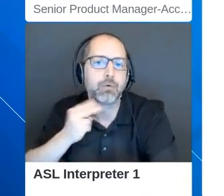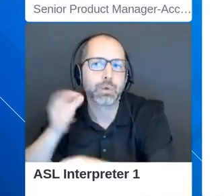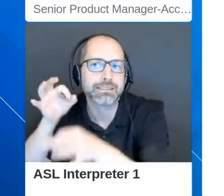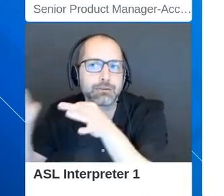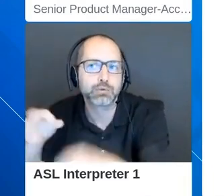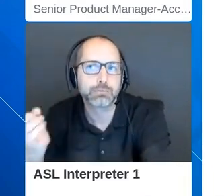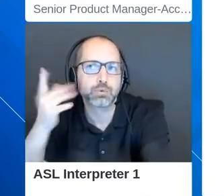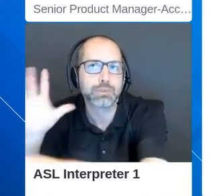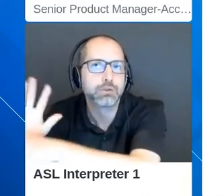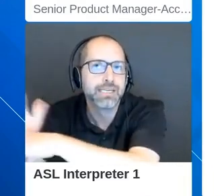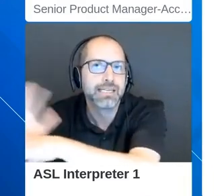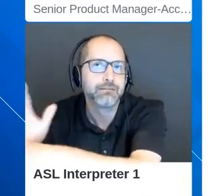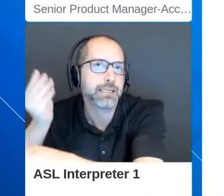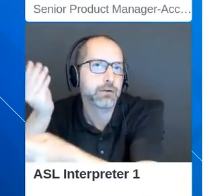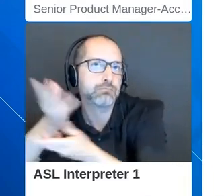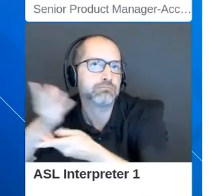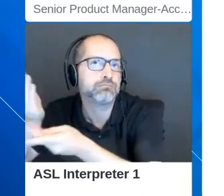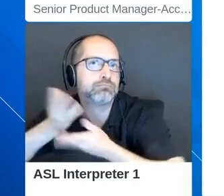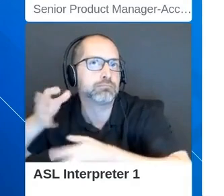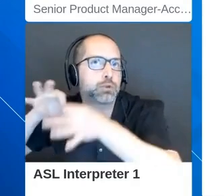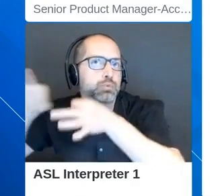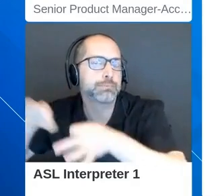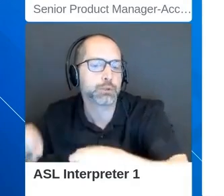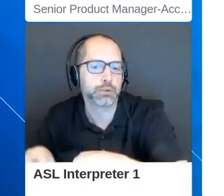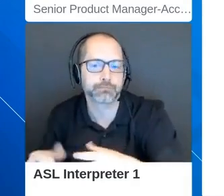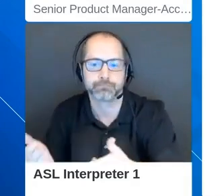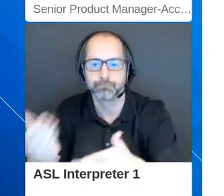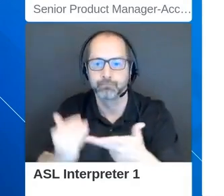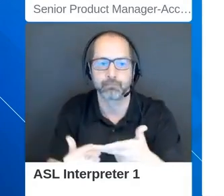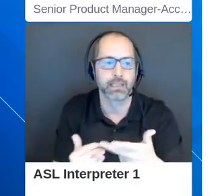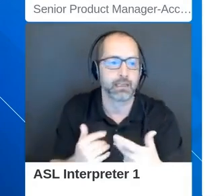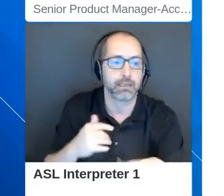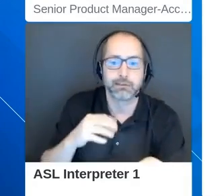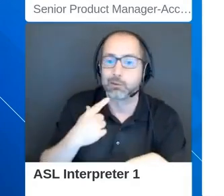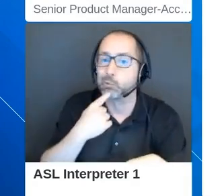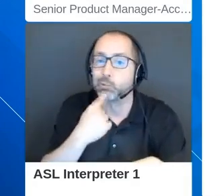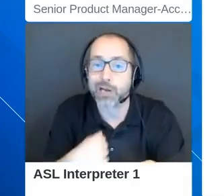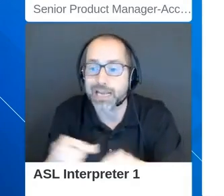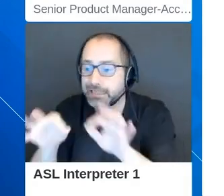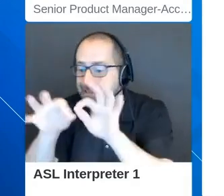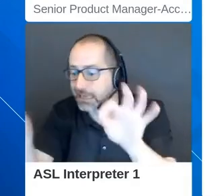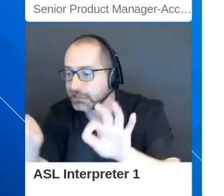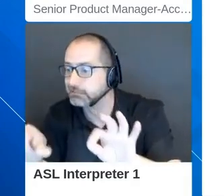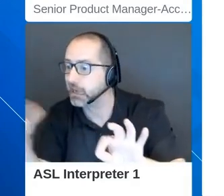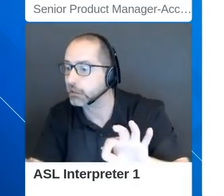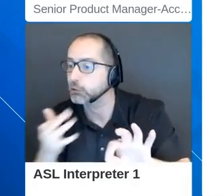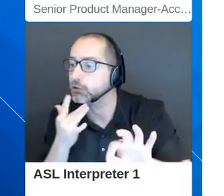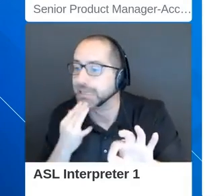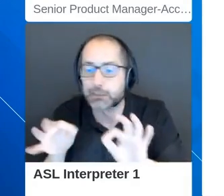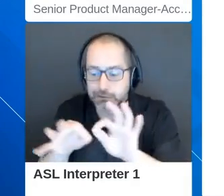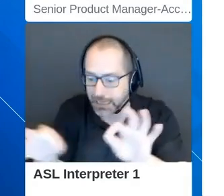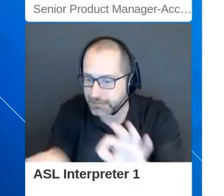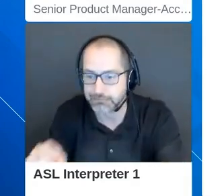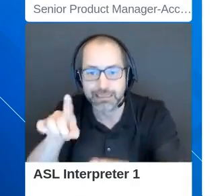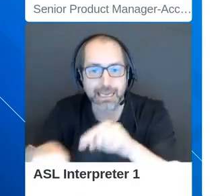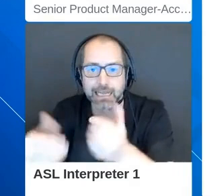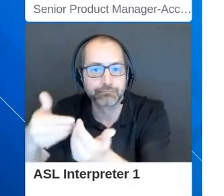content. I can't differentiate red errors from any other text. This is for 8% of colorblind men.